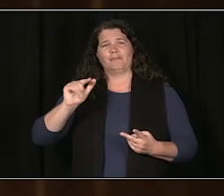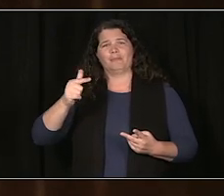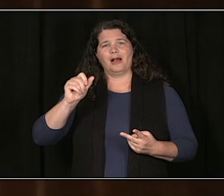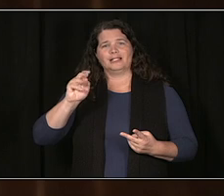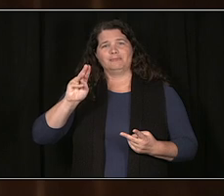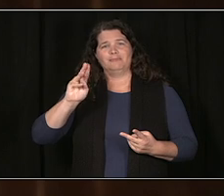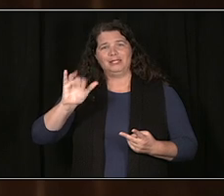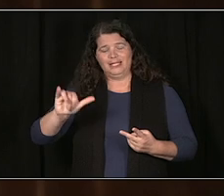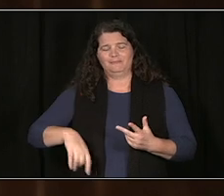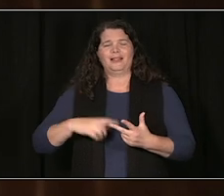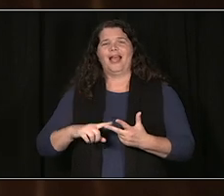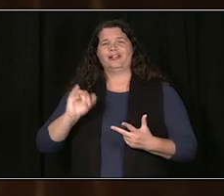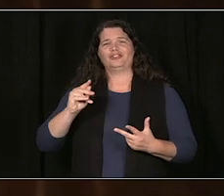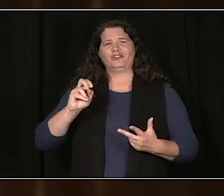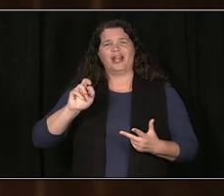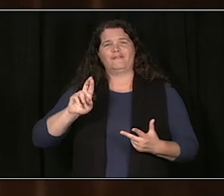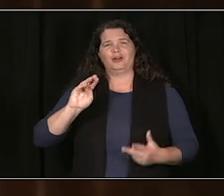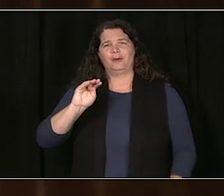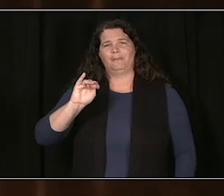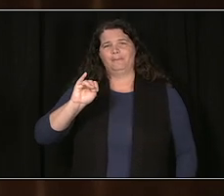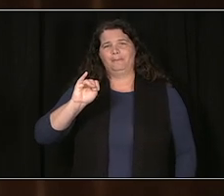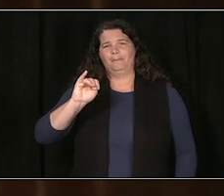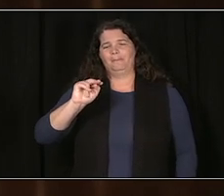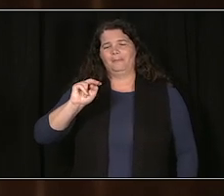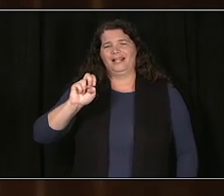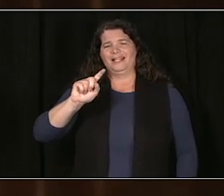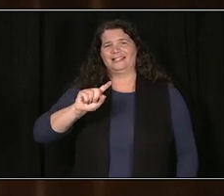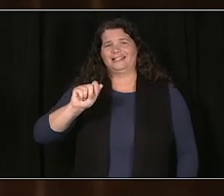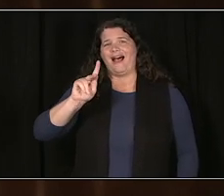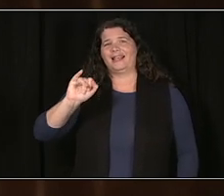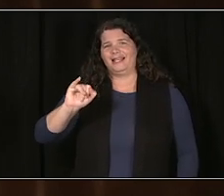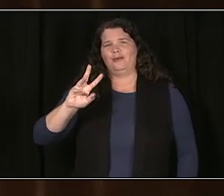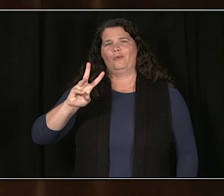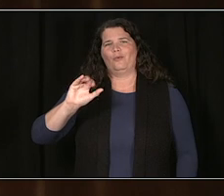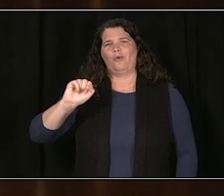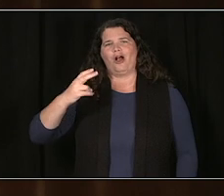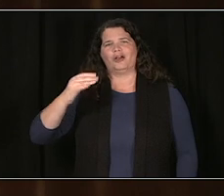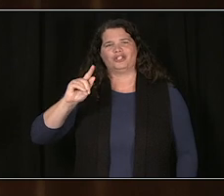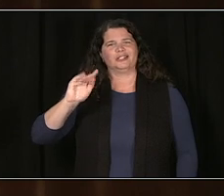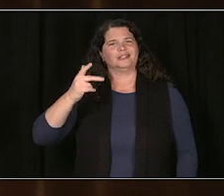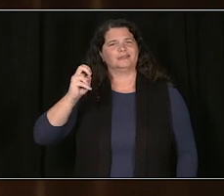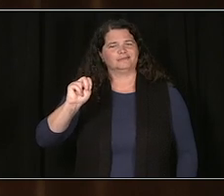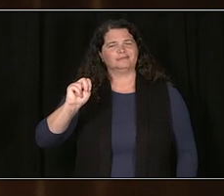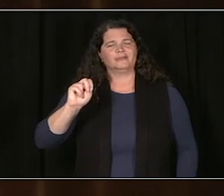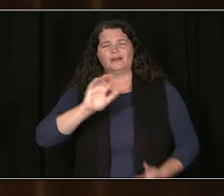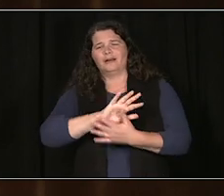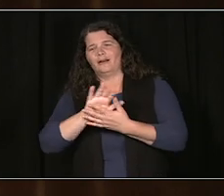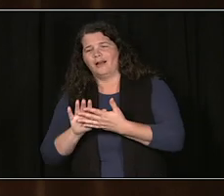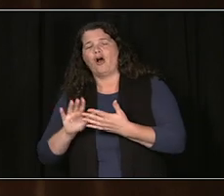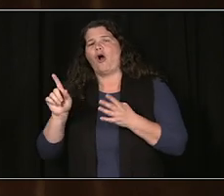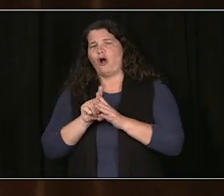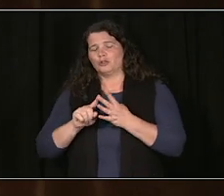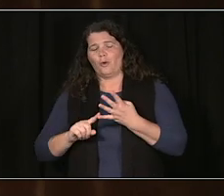Jennifer Minazaki Washington. Also in a minute, I'll introduce Allison Hoffman from Starz to say a few words about the